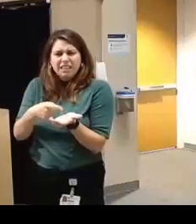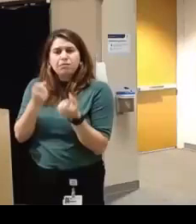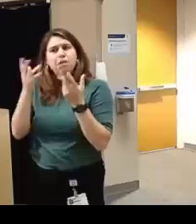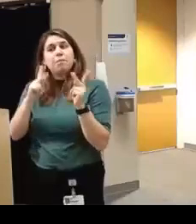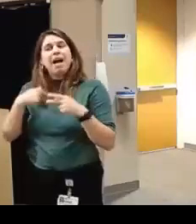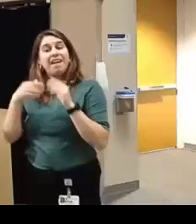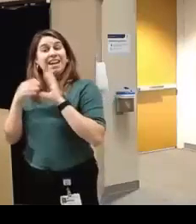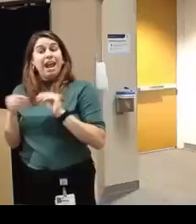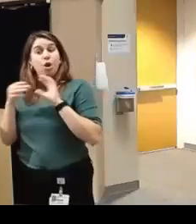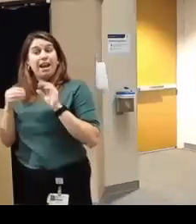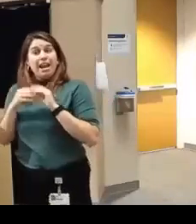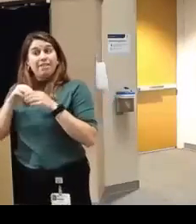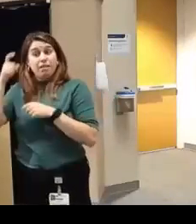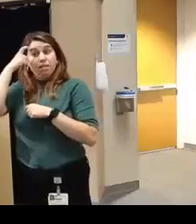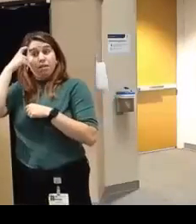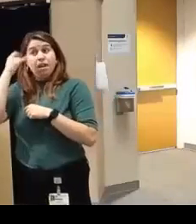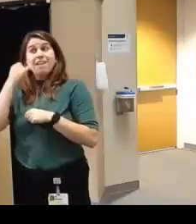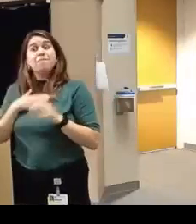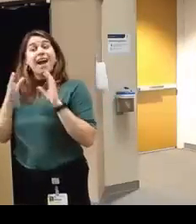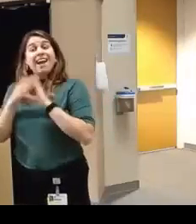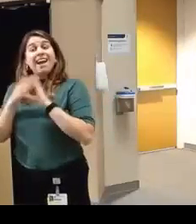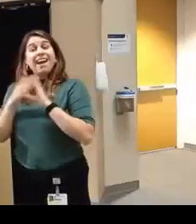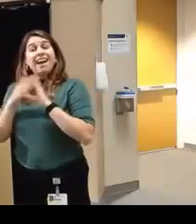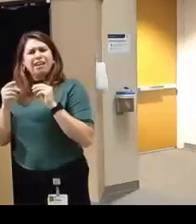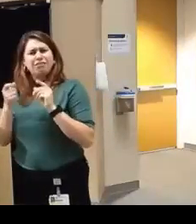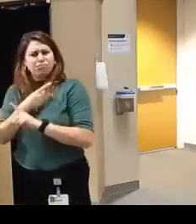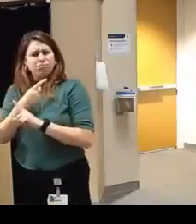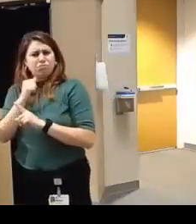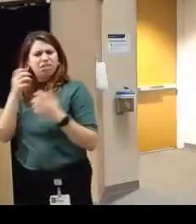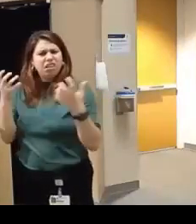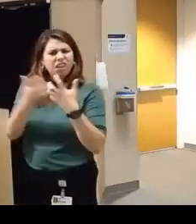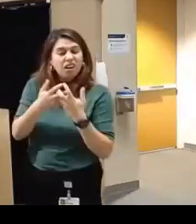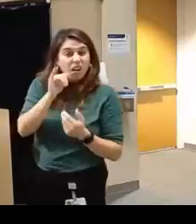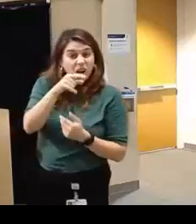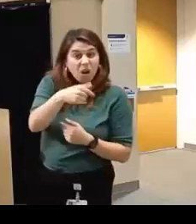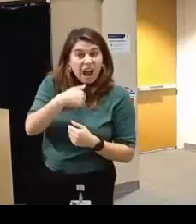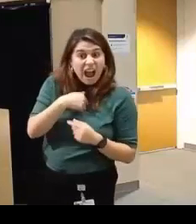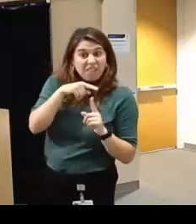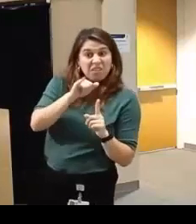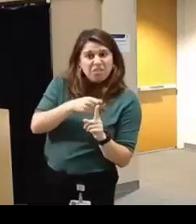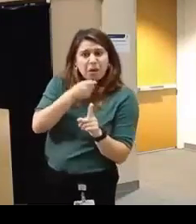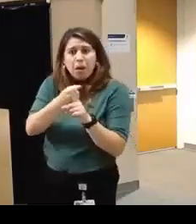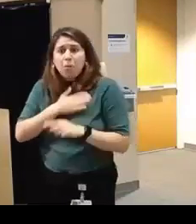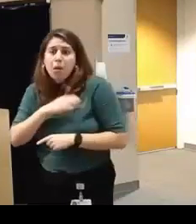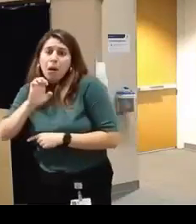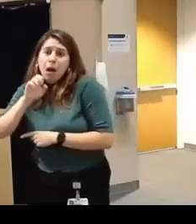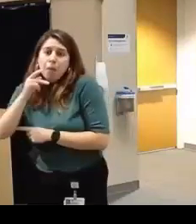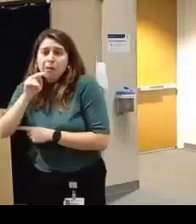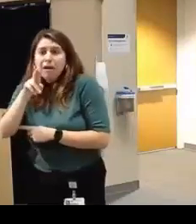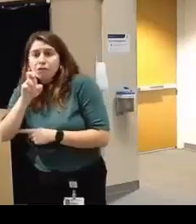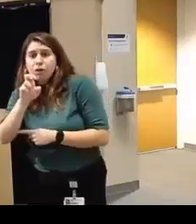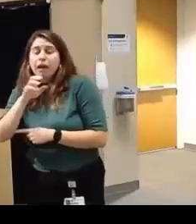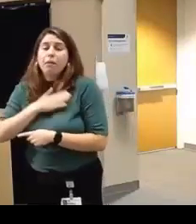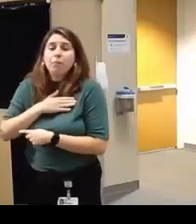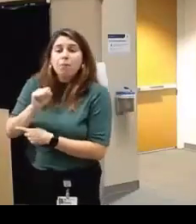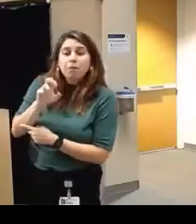they tell. And if that narrative doesn't fit with you're gonna have this thing that affects your epinephrine and your norepinephrine and your serotonin, like, it